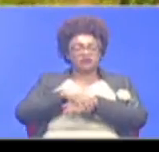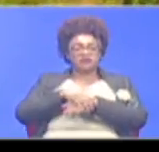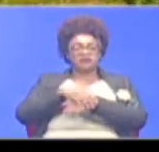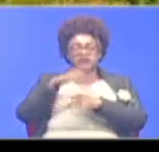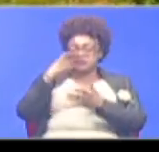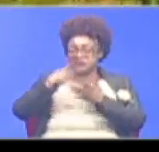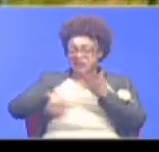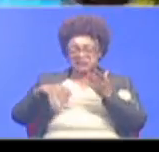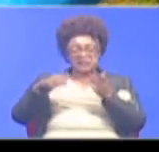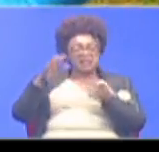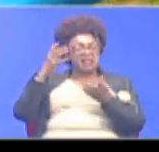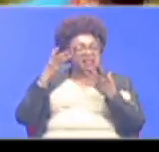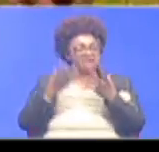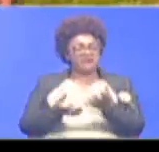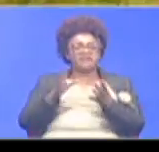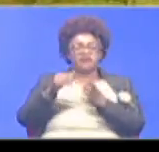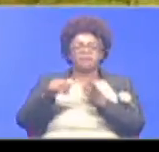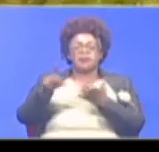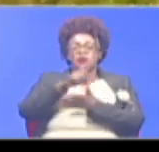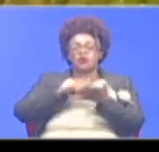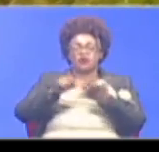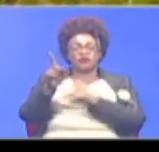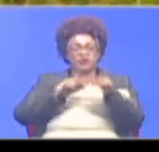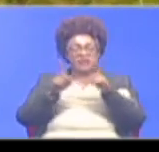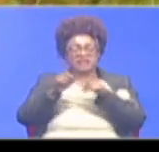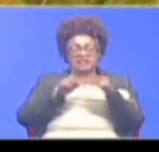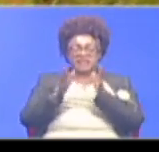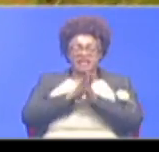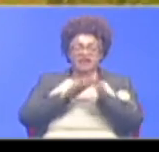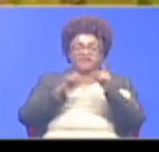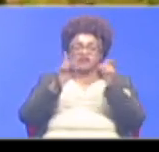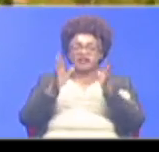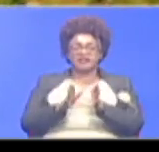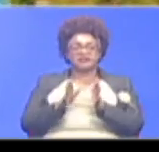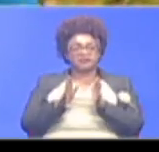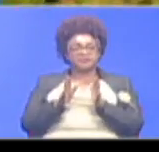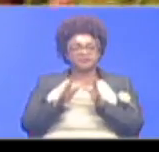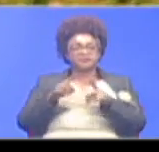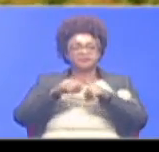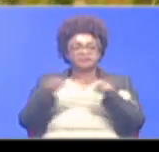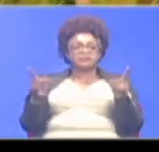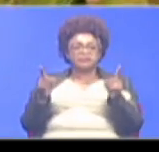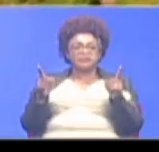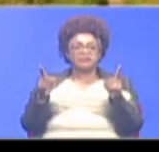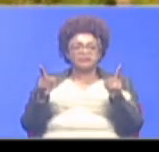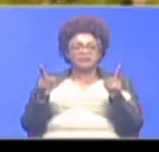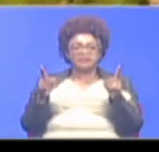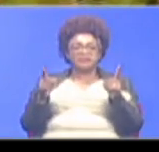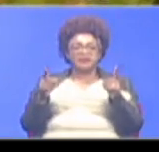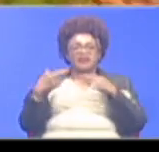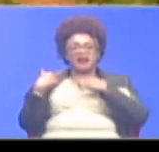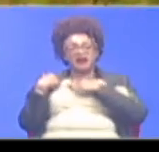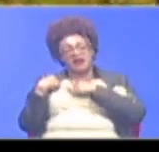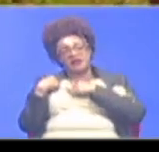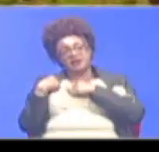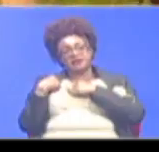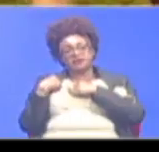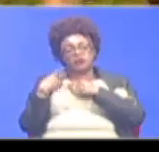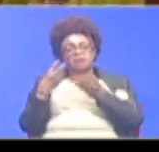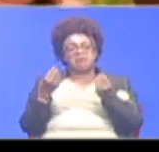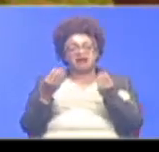foreigners and even from local tourists, because we have a lot of potential, but they just rely on that money